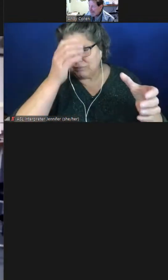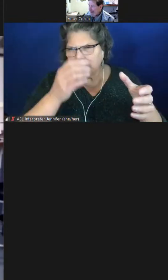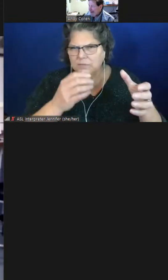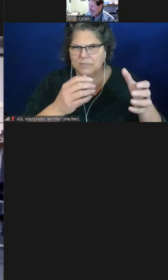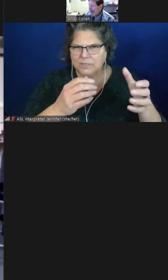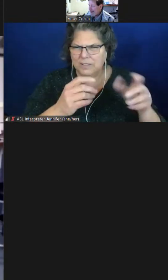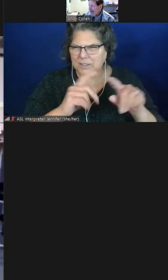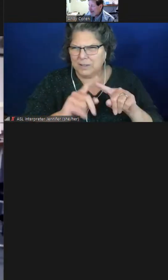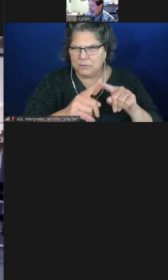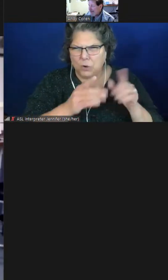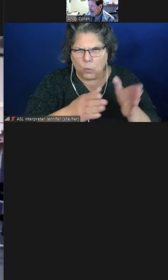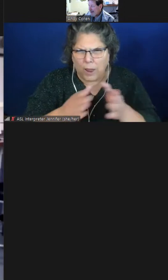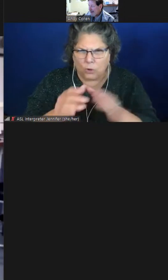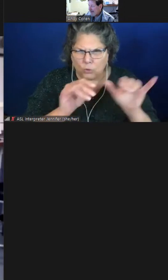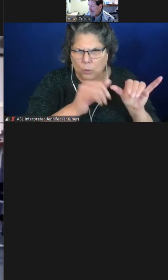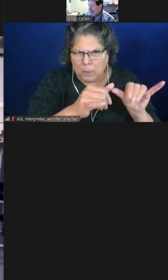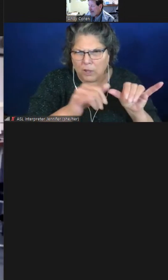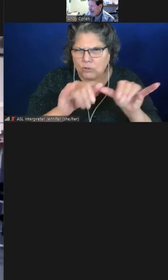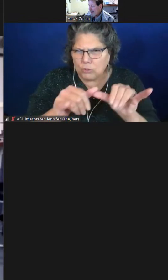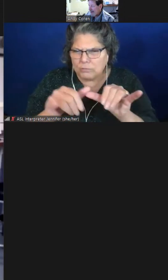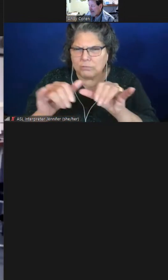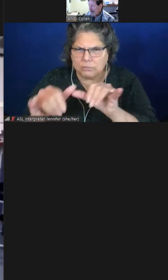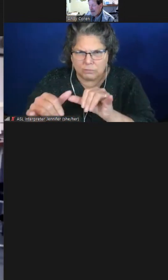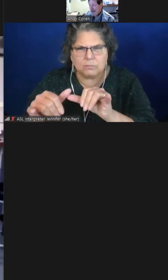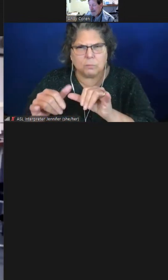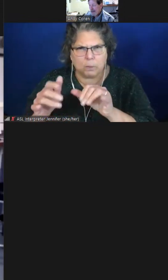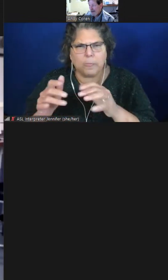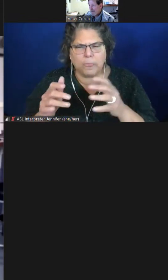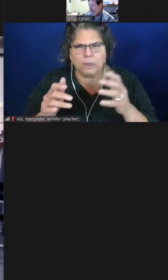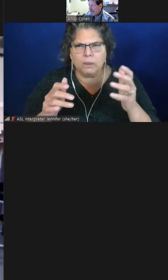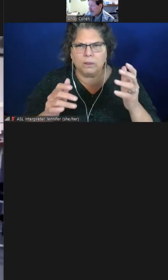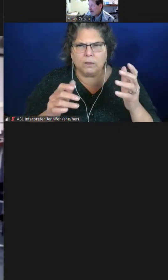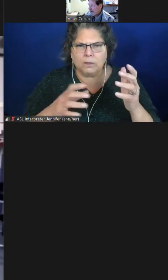together, and they make a